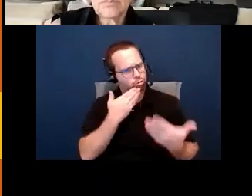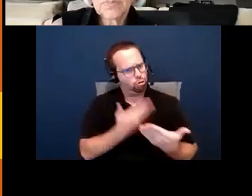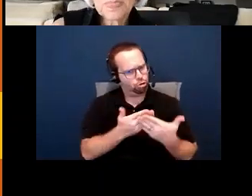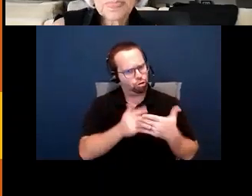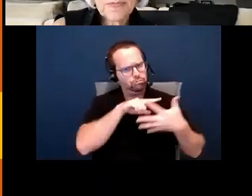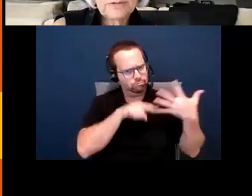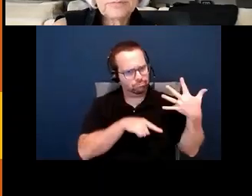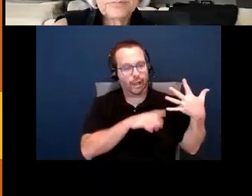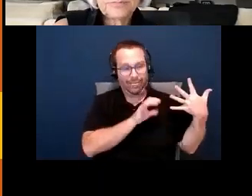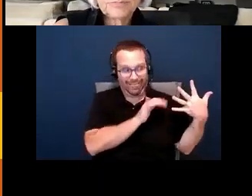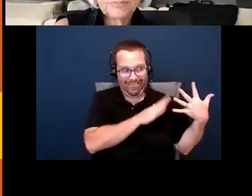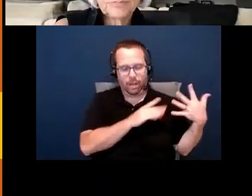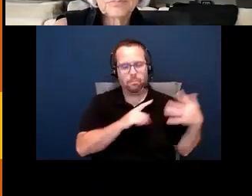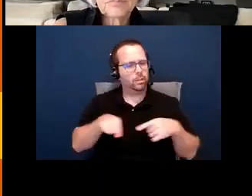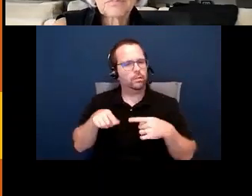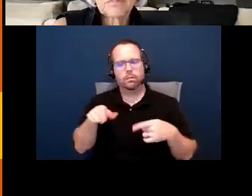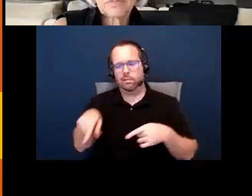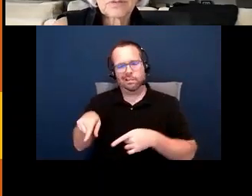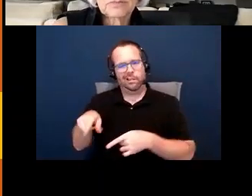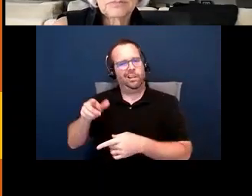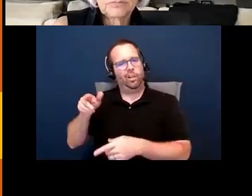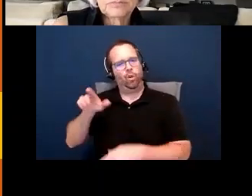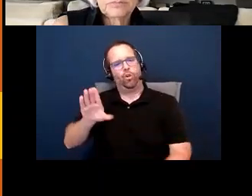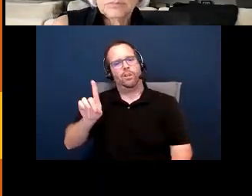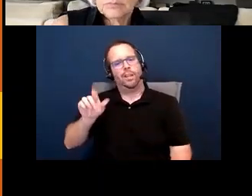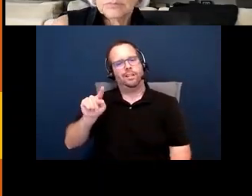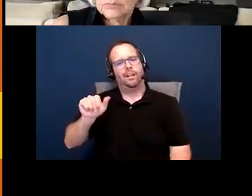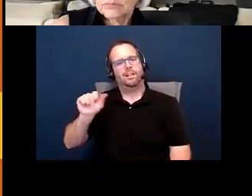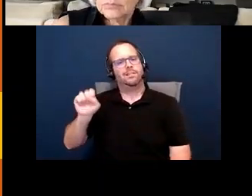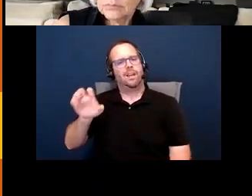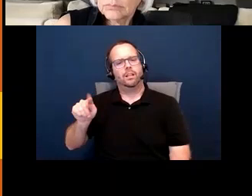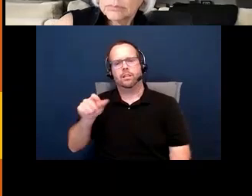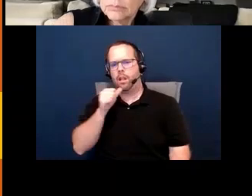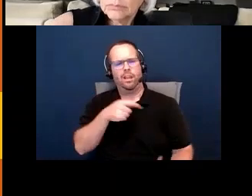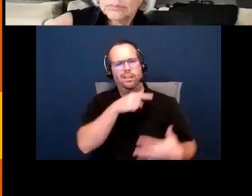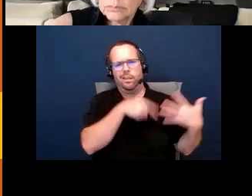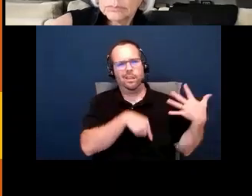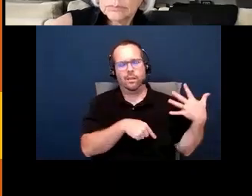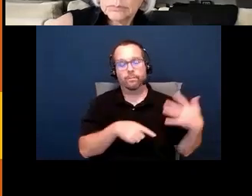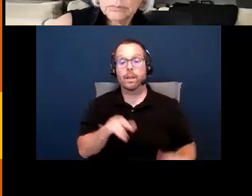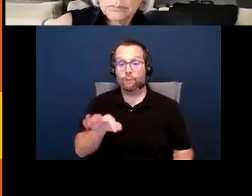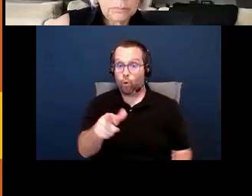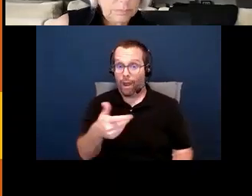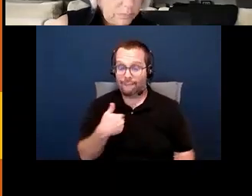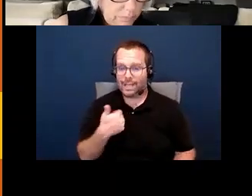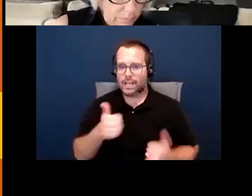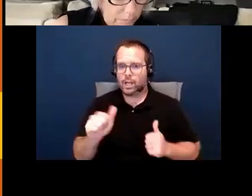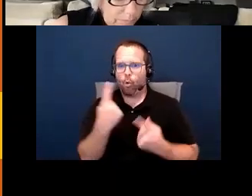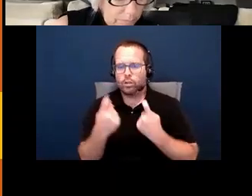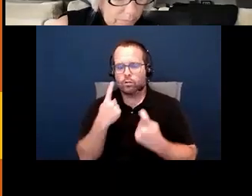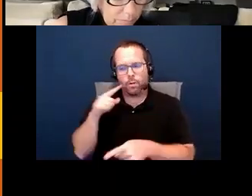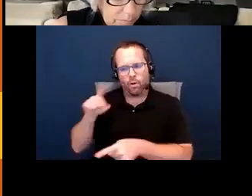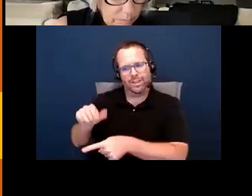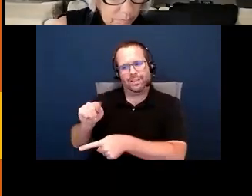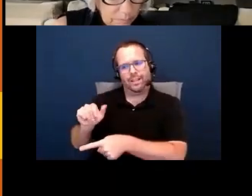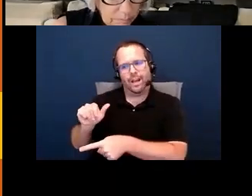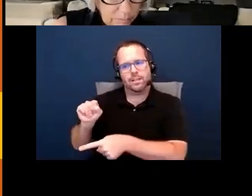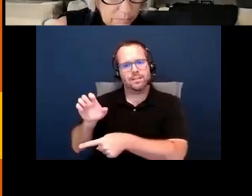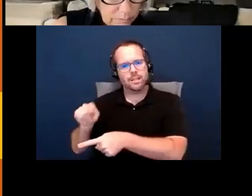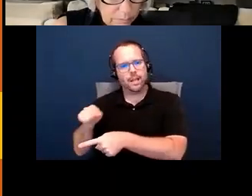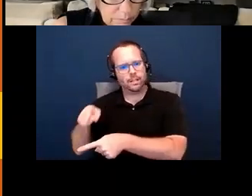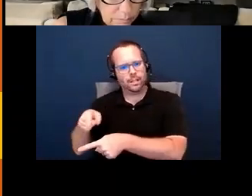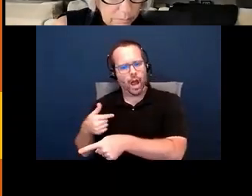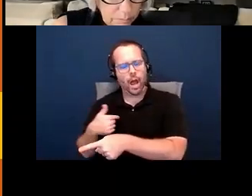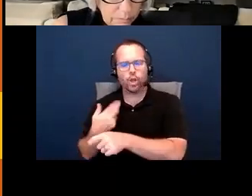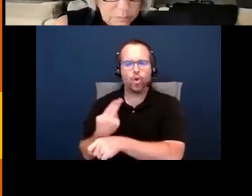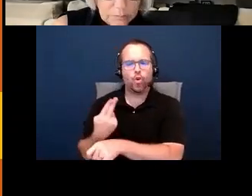too, if you have any questions about the data set that you're using, please feel free to reach out